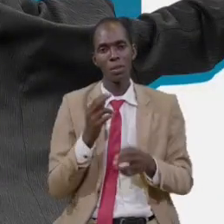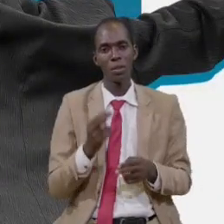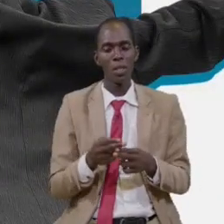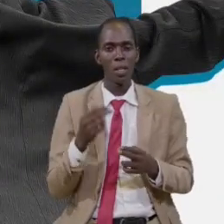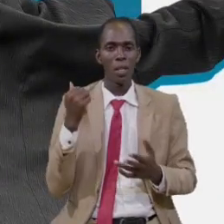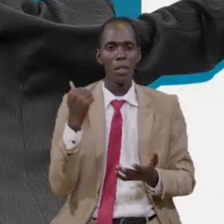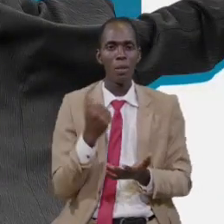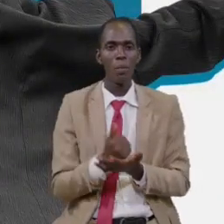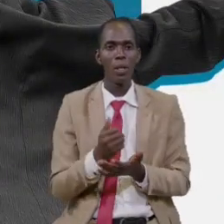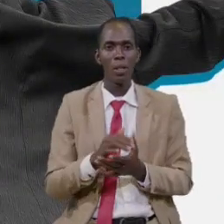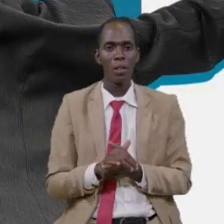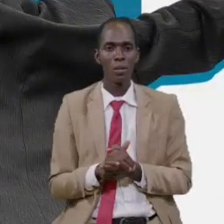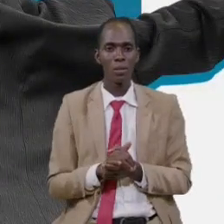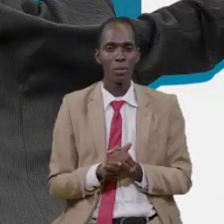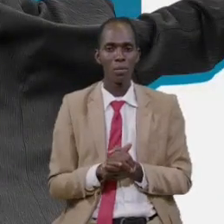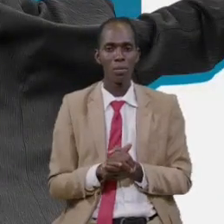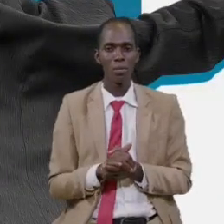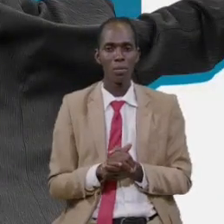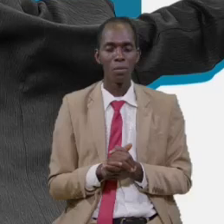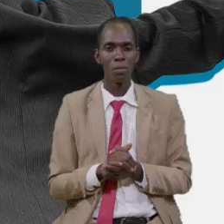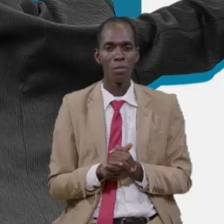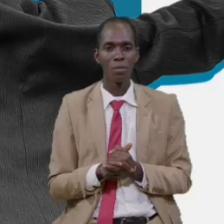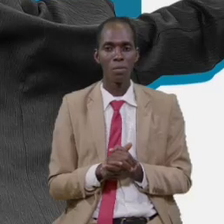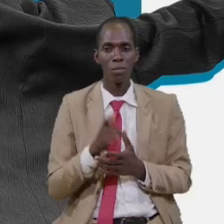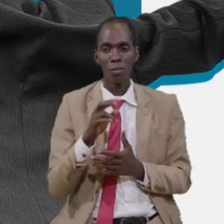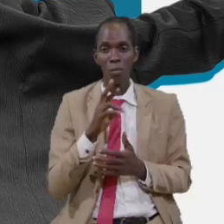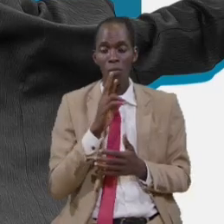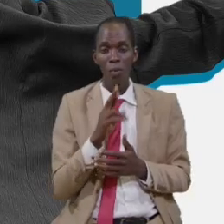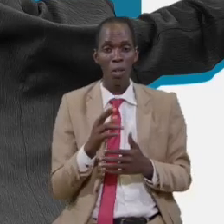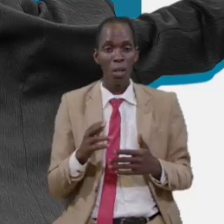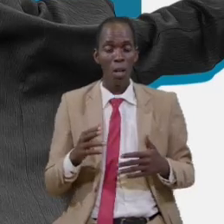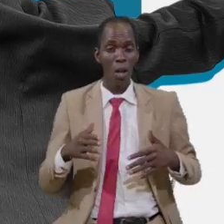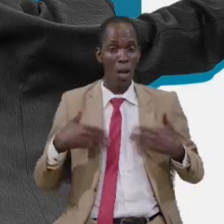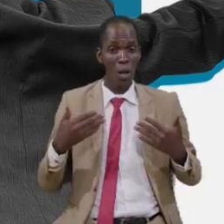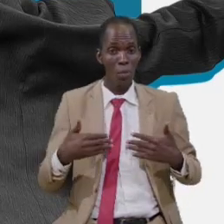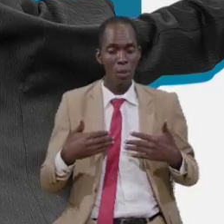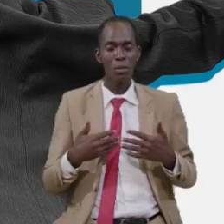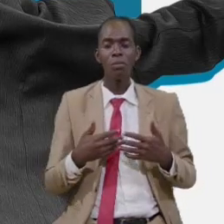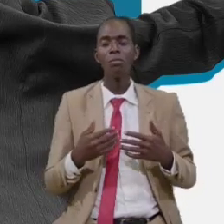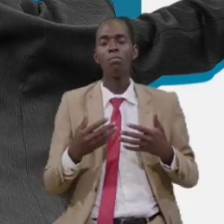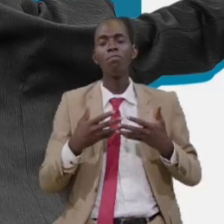Amen. You are happy for Jesus? Shout hallelujah.